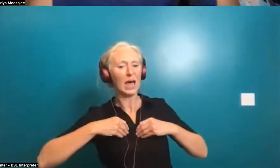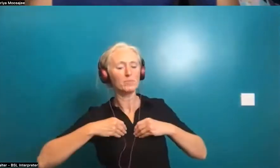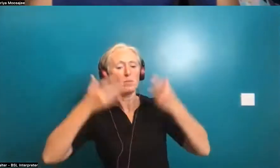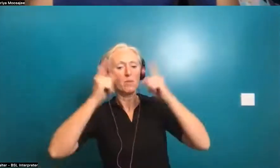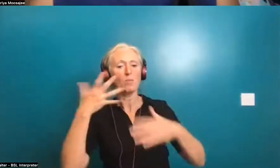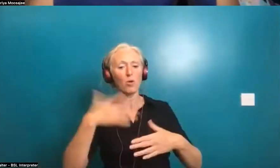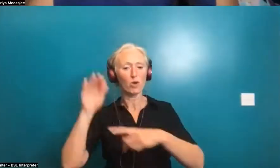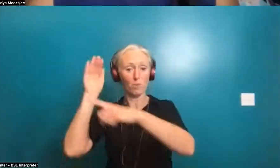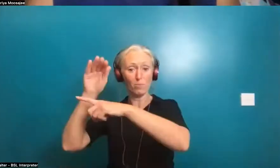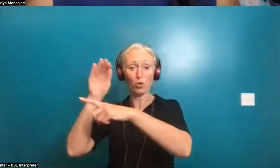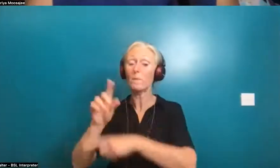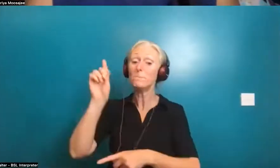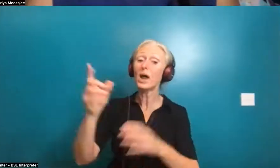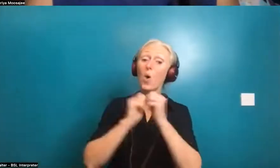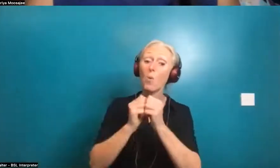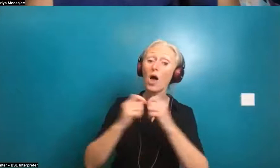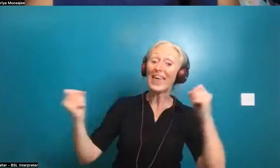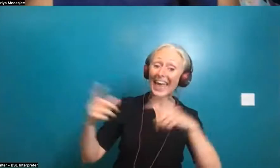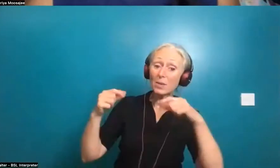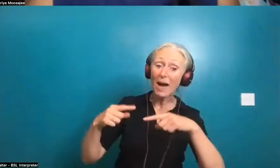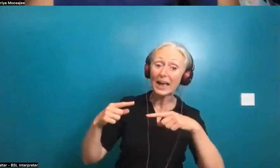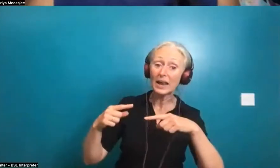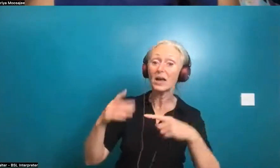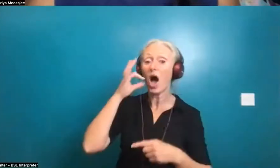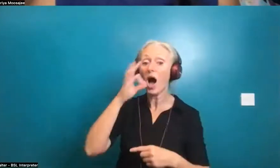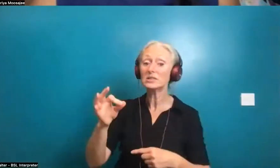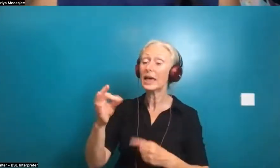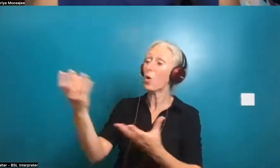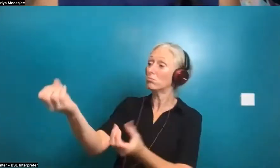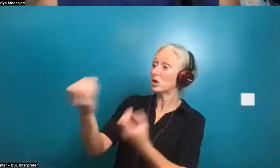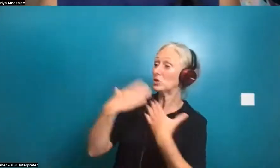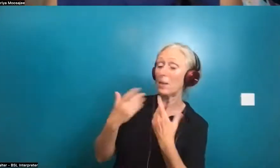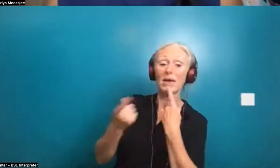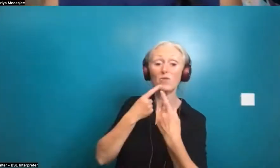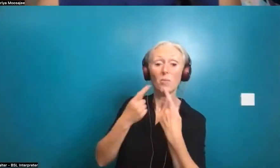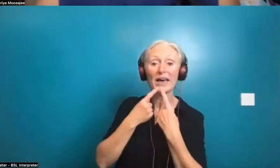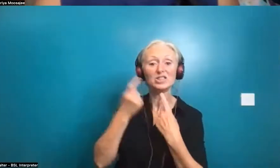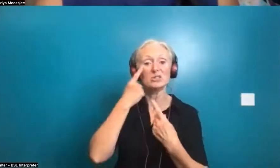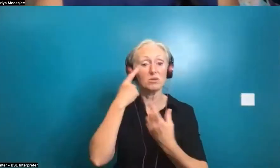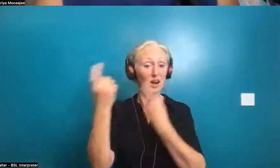send me more information, and just having a relationship and finding out where things are going.